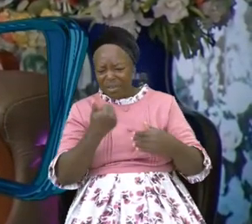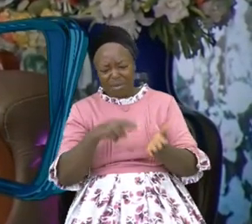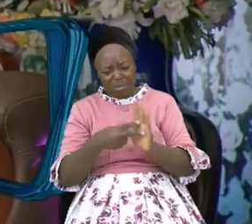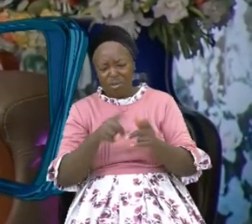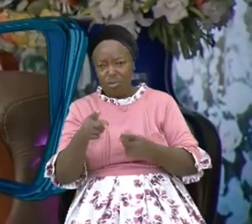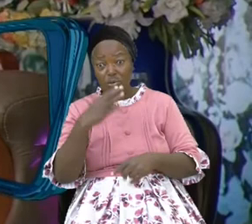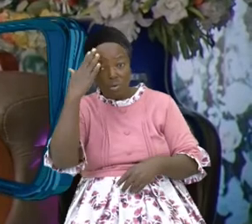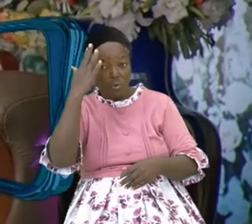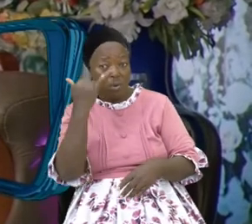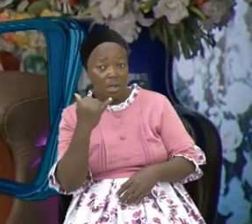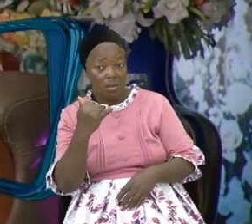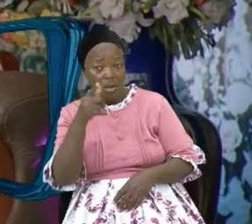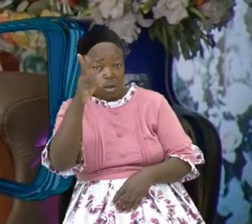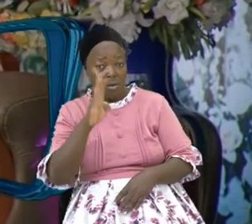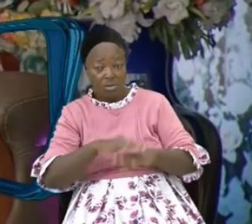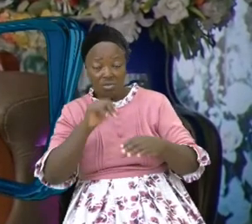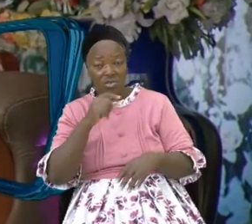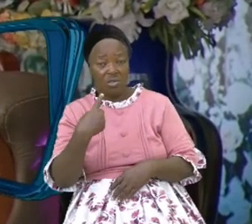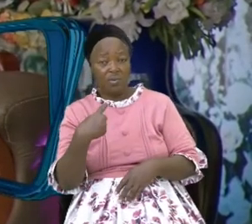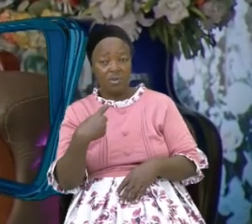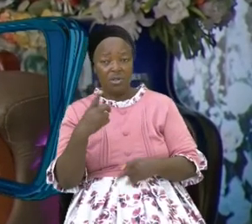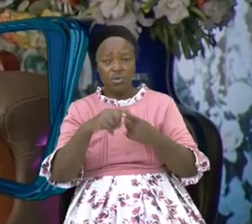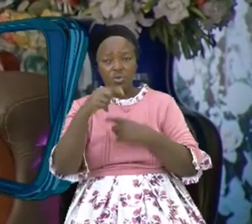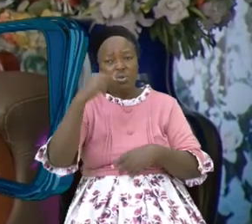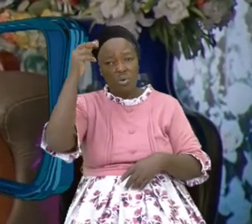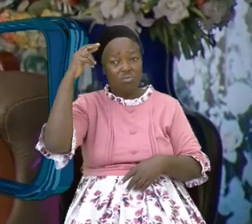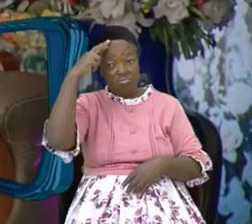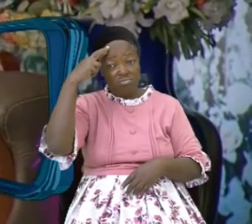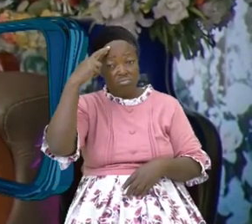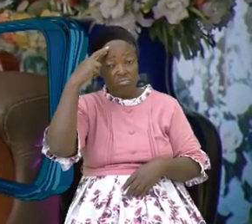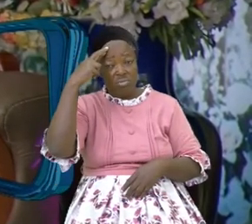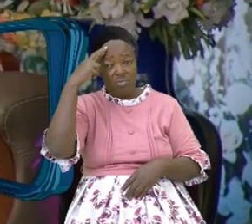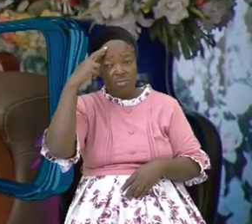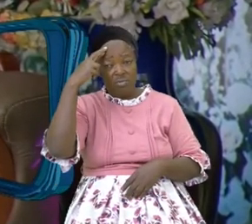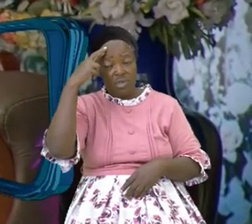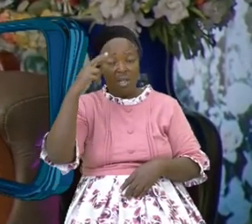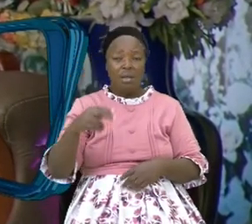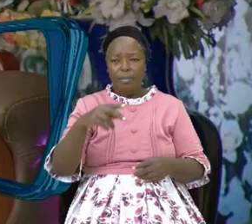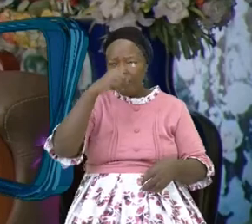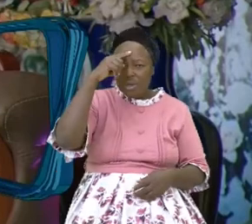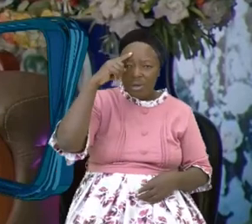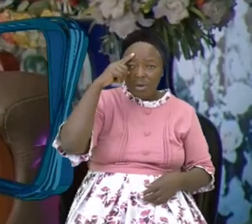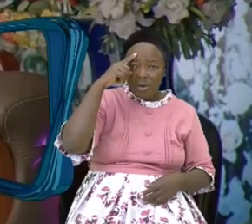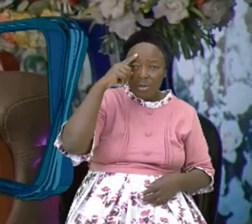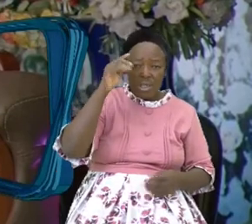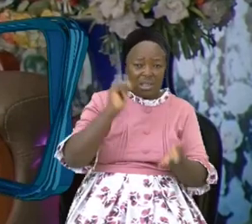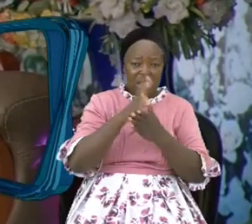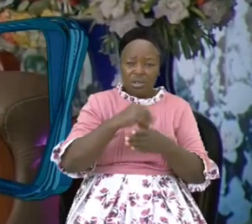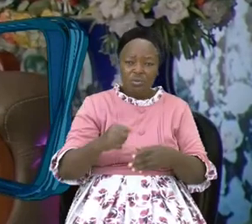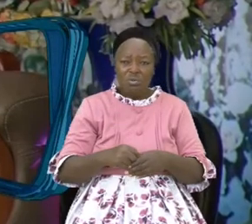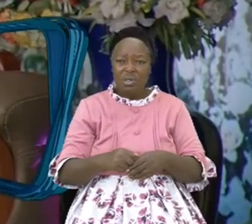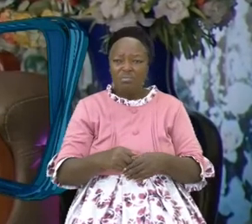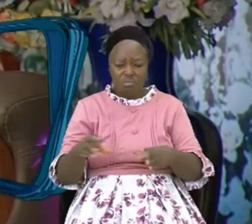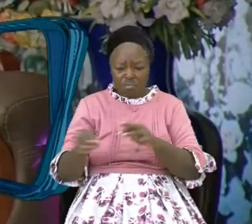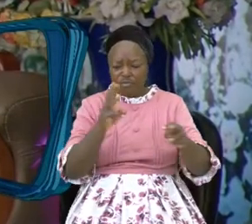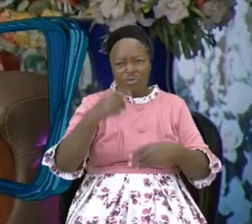God doesn't speak to your reasoning, because that will blow your mind. He is